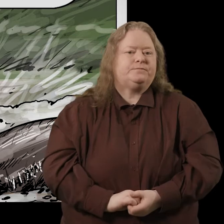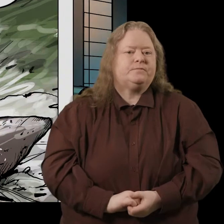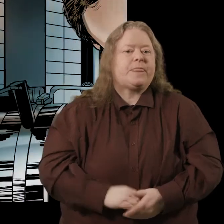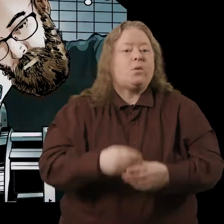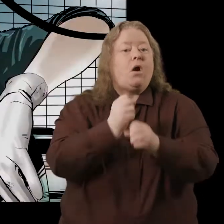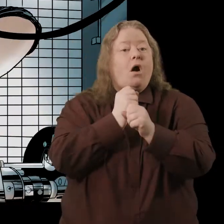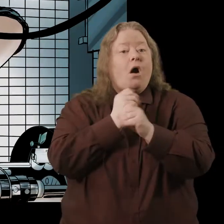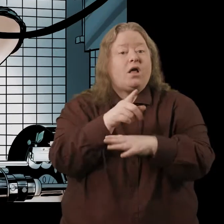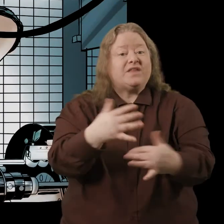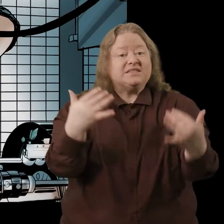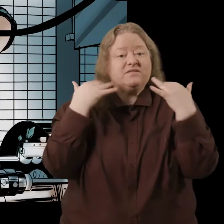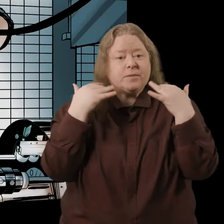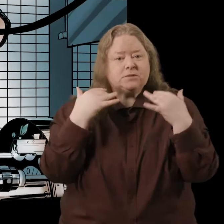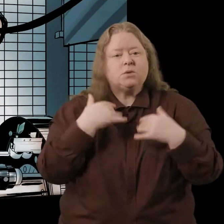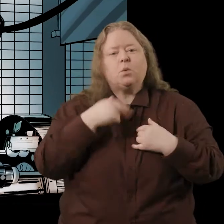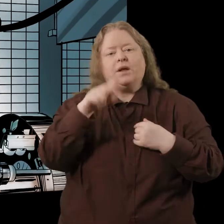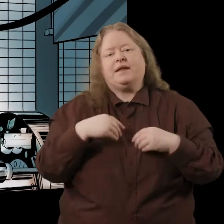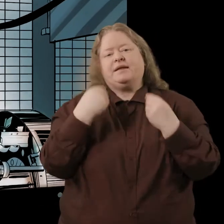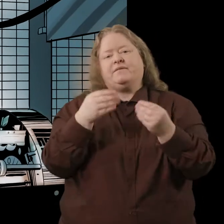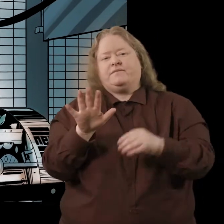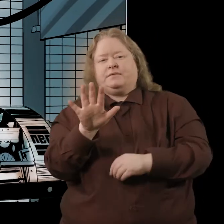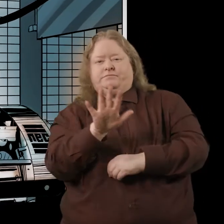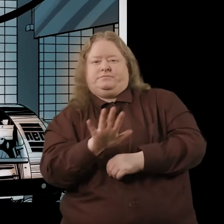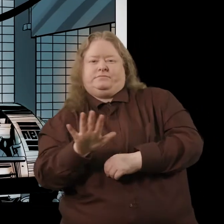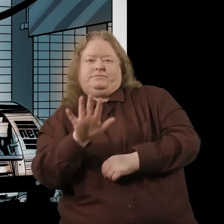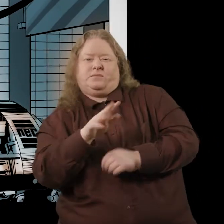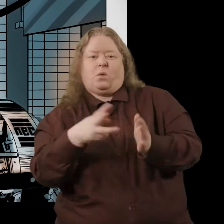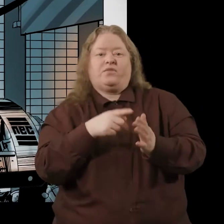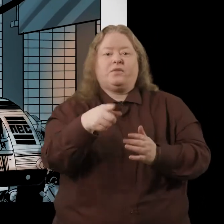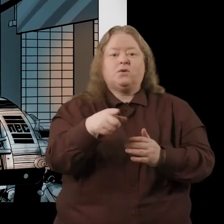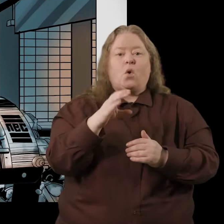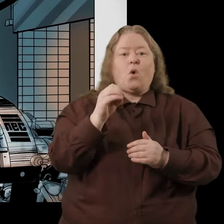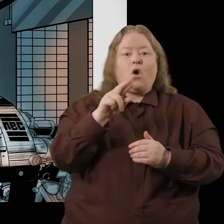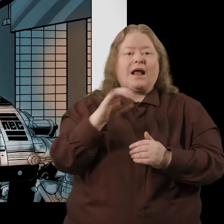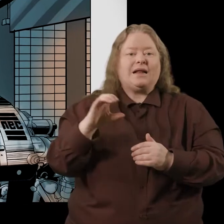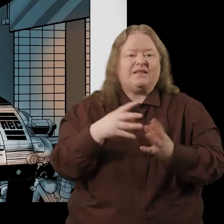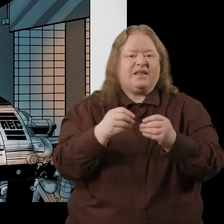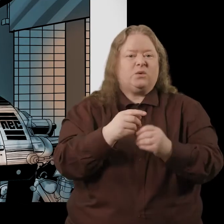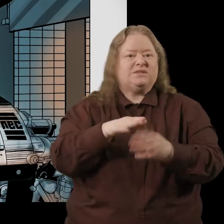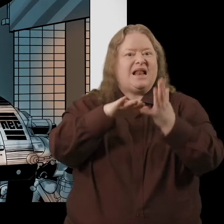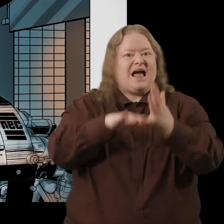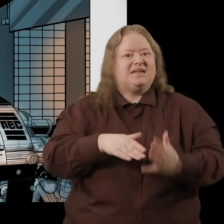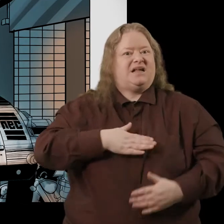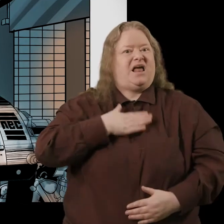So with all of that information, we can provide an estimate of when the organic artifact was last alive.